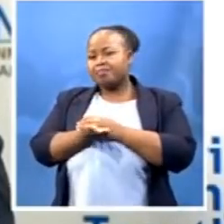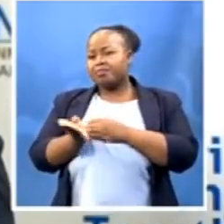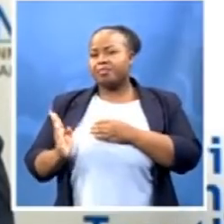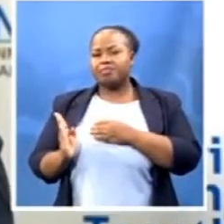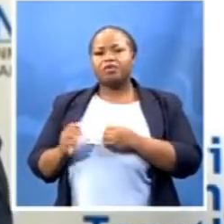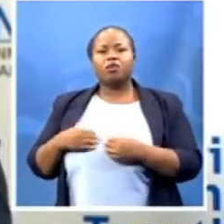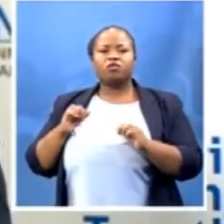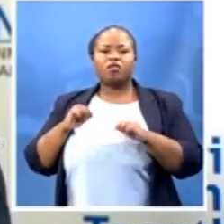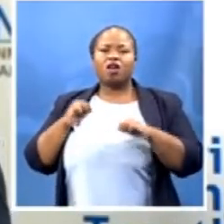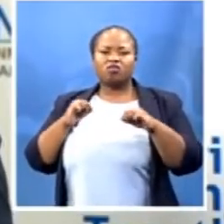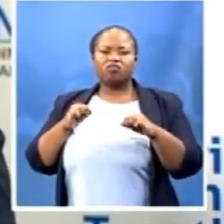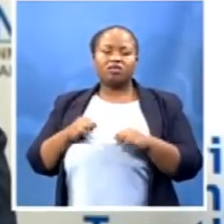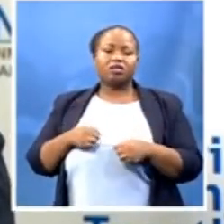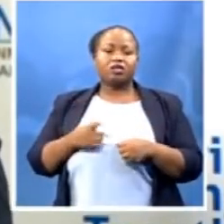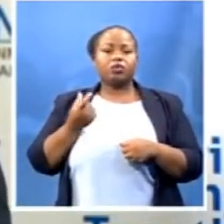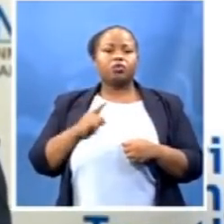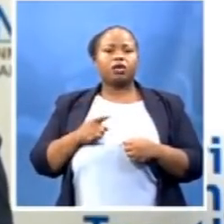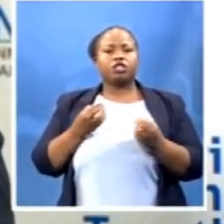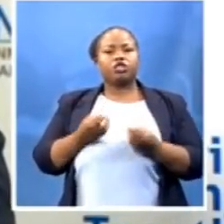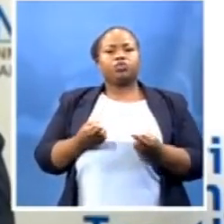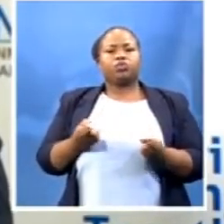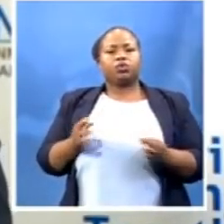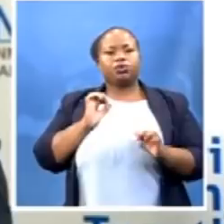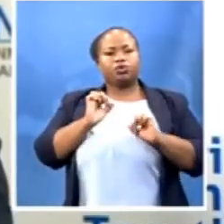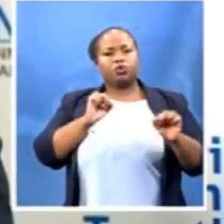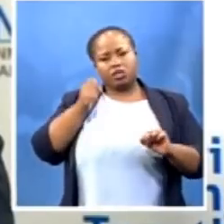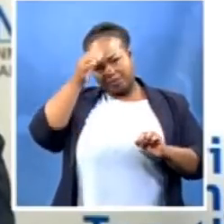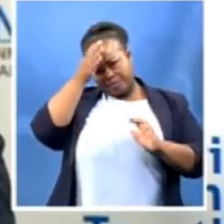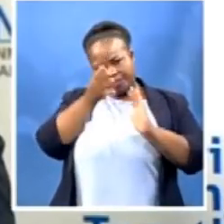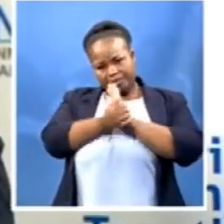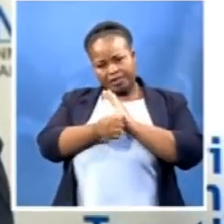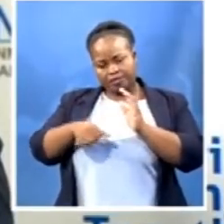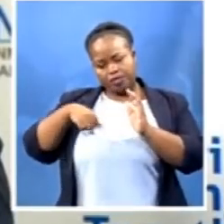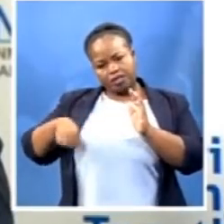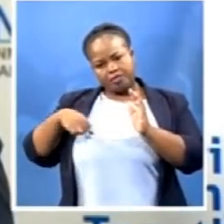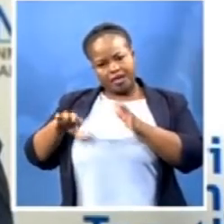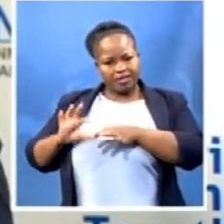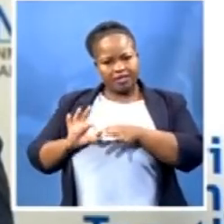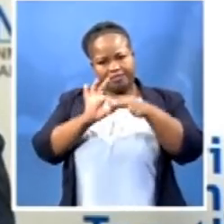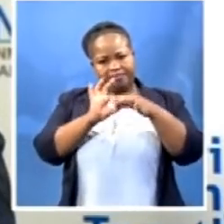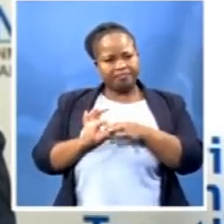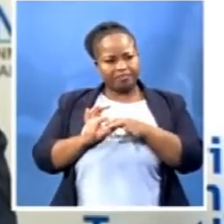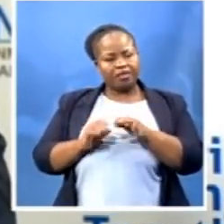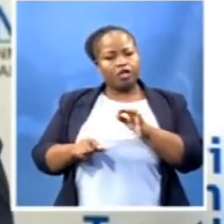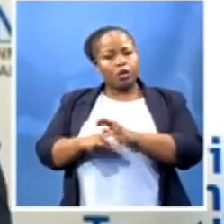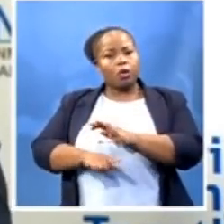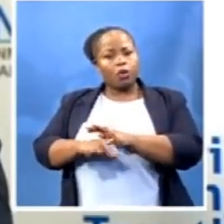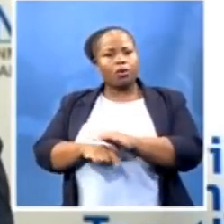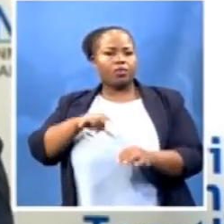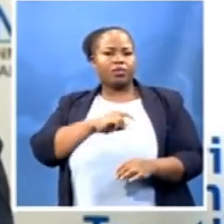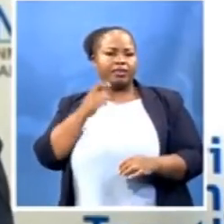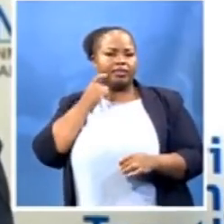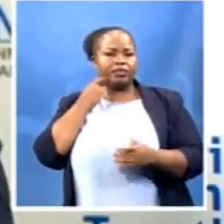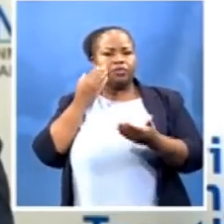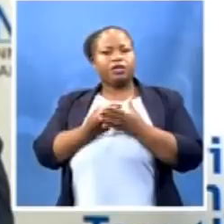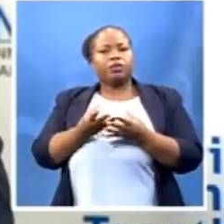and expertise with municipalities in the districts and locals so that we can deal decisively with the phenomenon right across